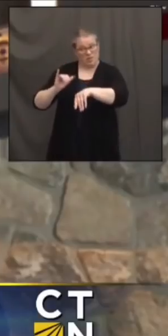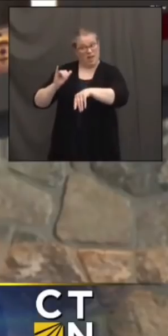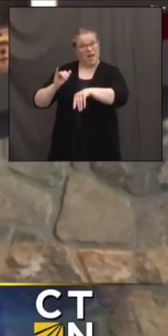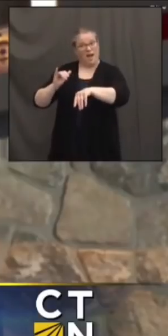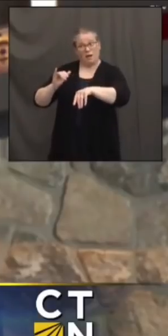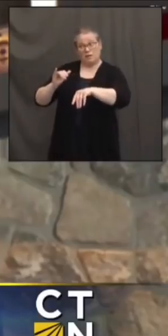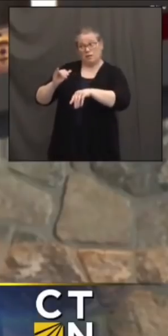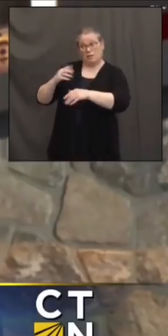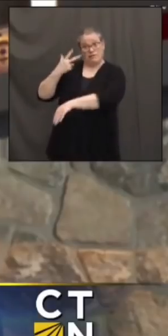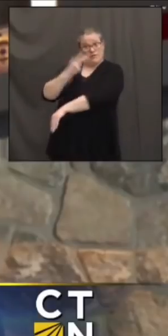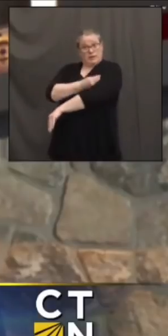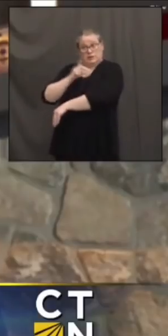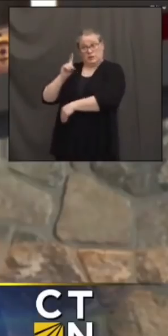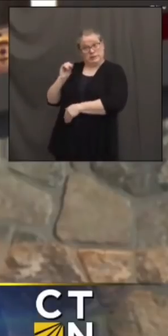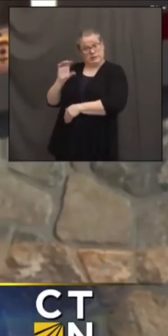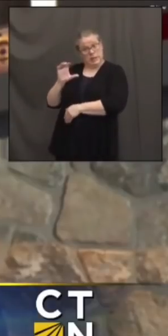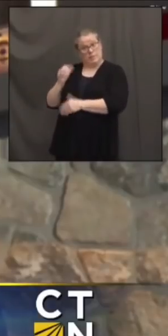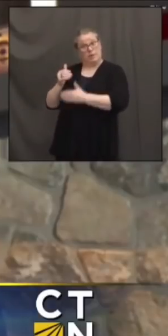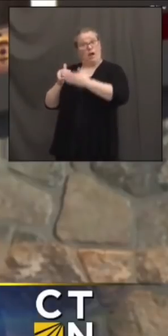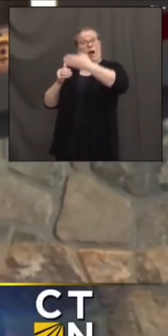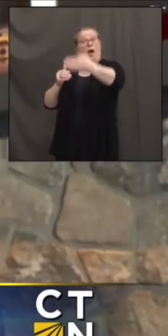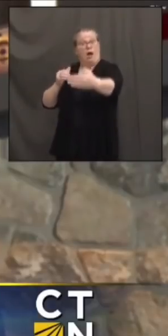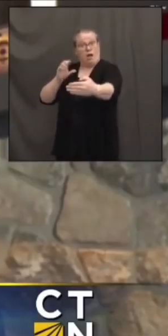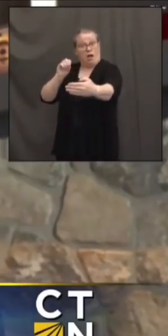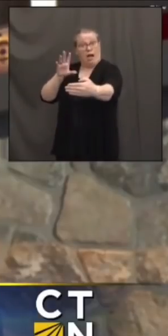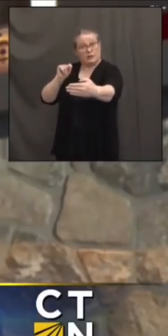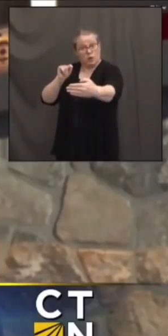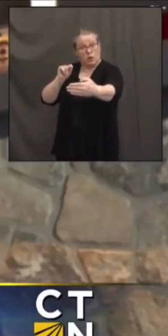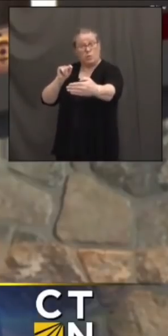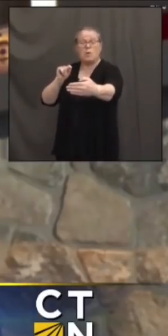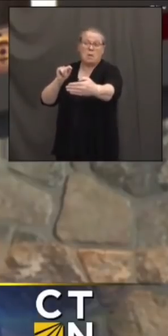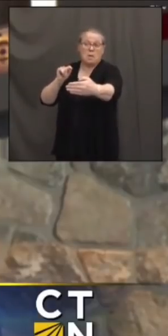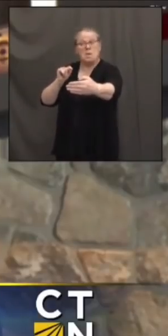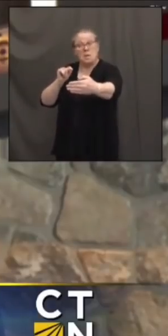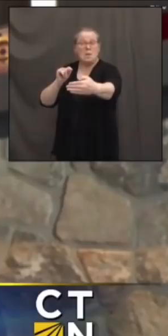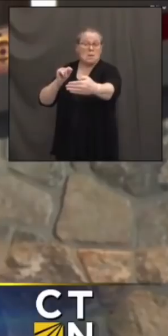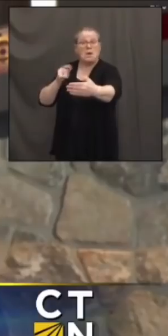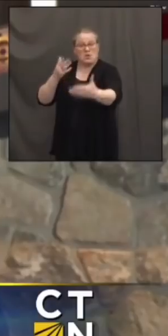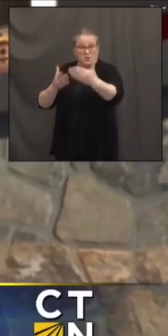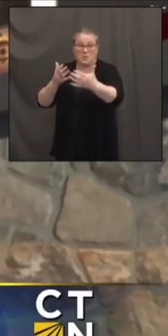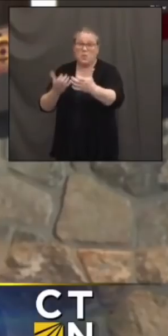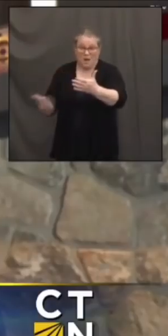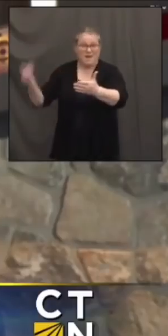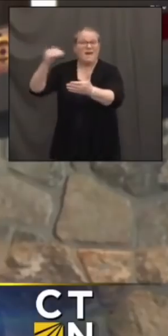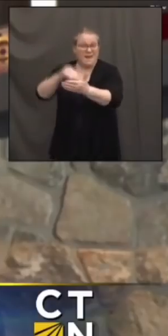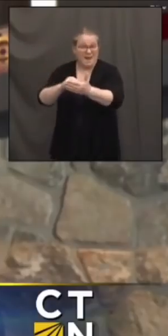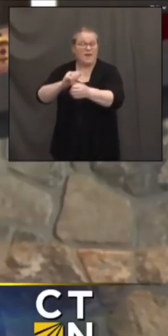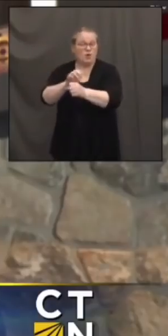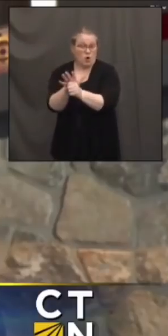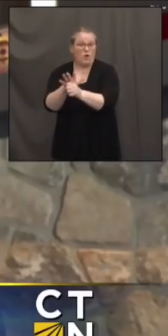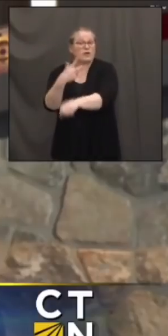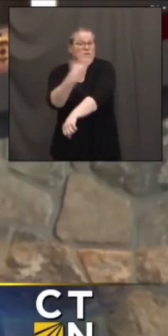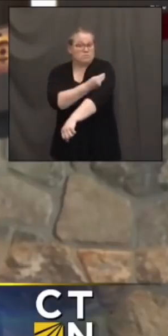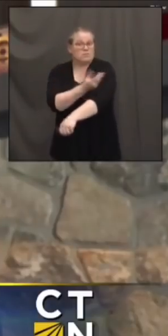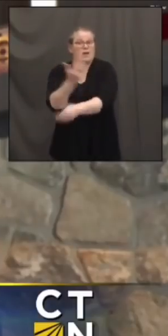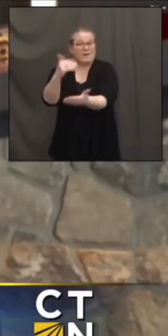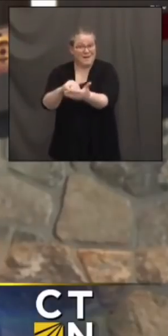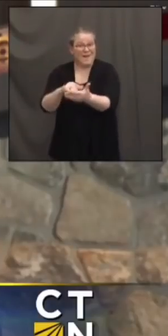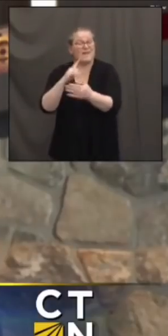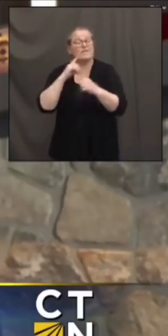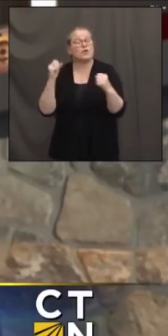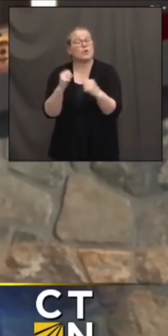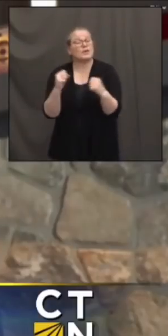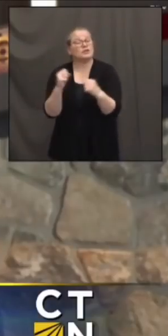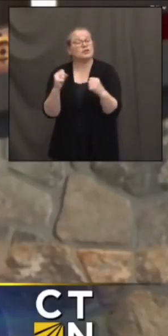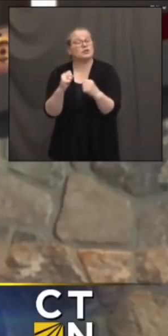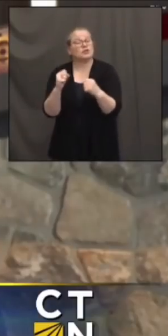vulnerable population to have maximal immunity heading into the sort of winter 2021-2022 COVID